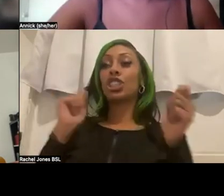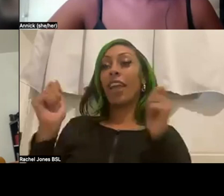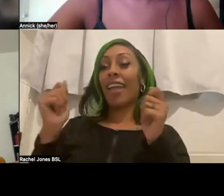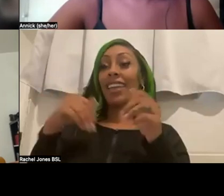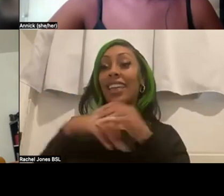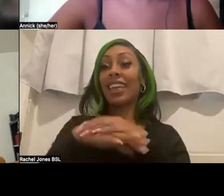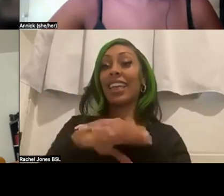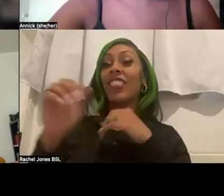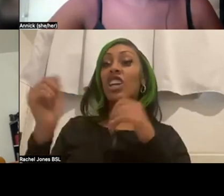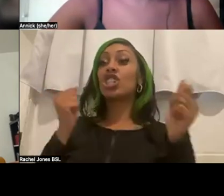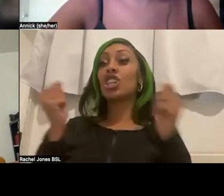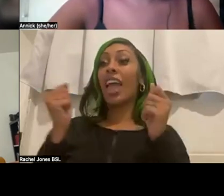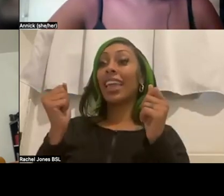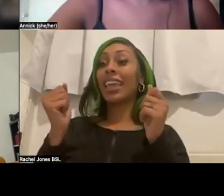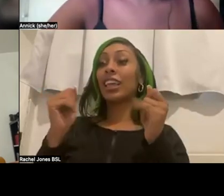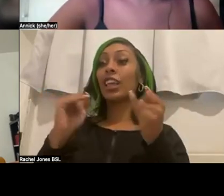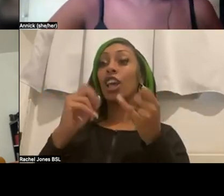Shake research project,